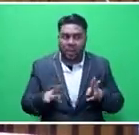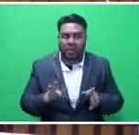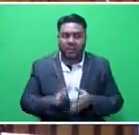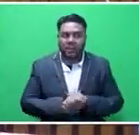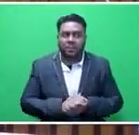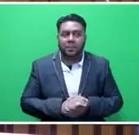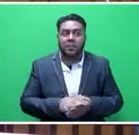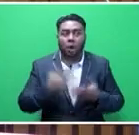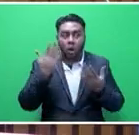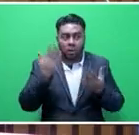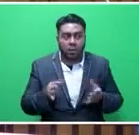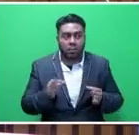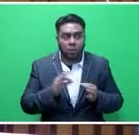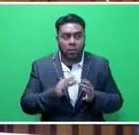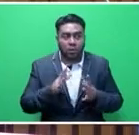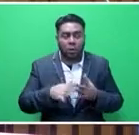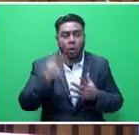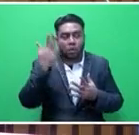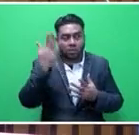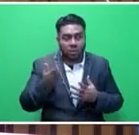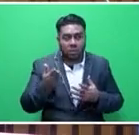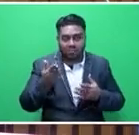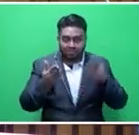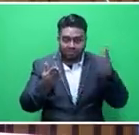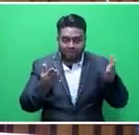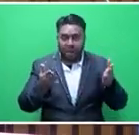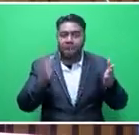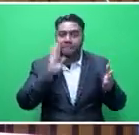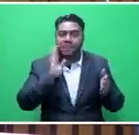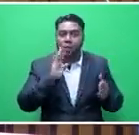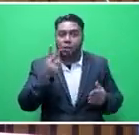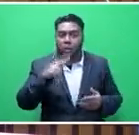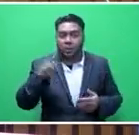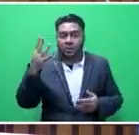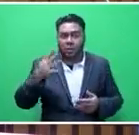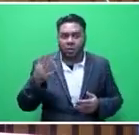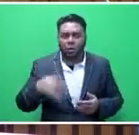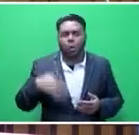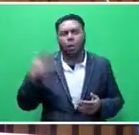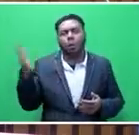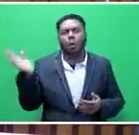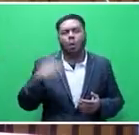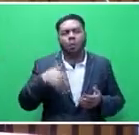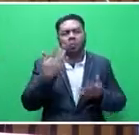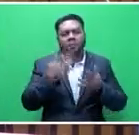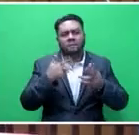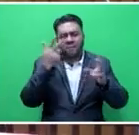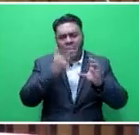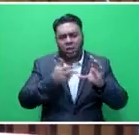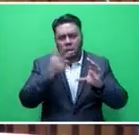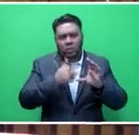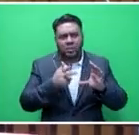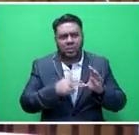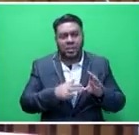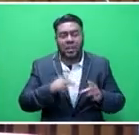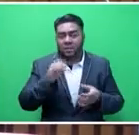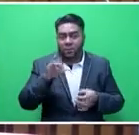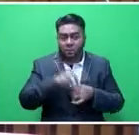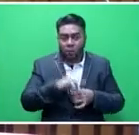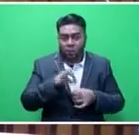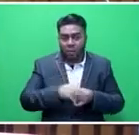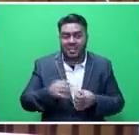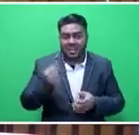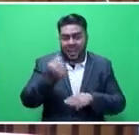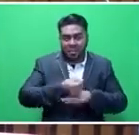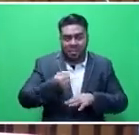Honourable Bulitavu, Honourable Niko Nawaikula, before the 2014 elections, made all these videos or DVDs saying if you vote for this